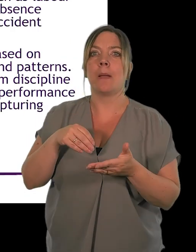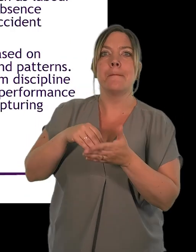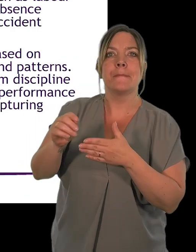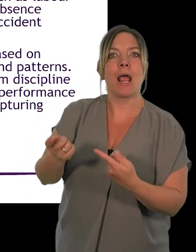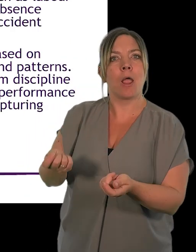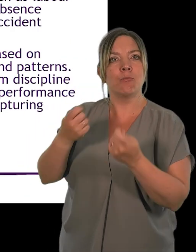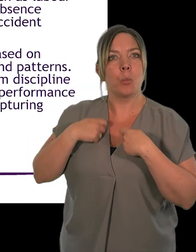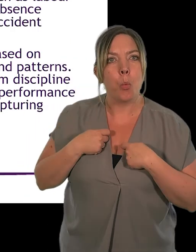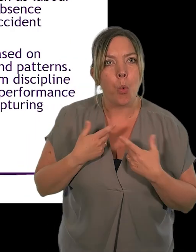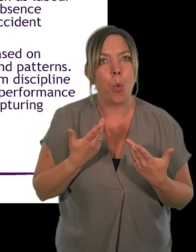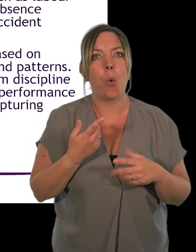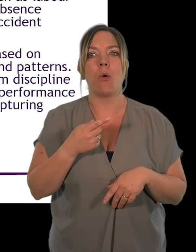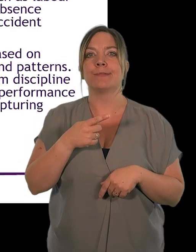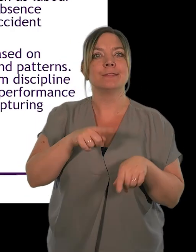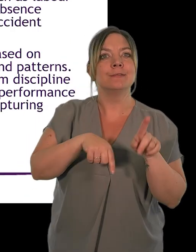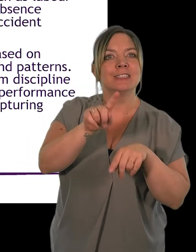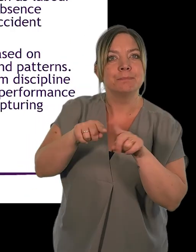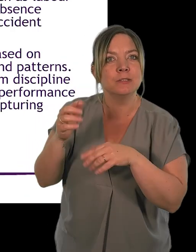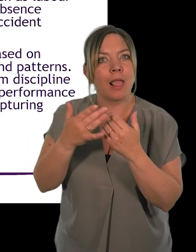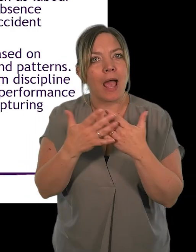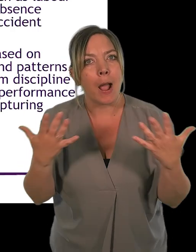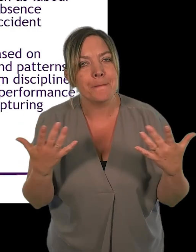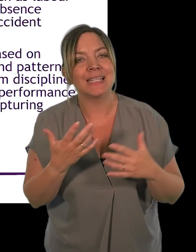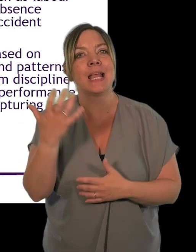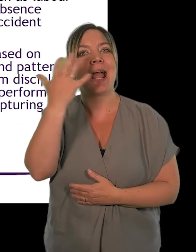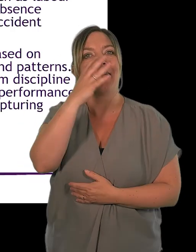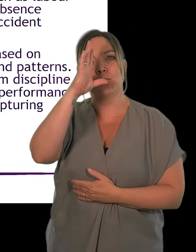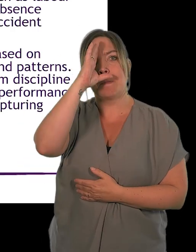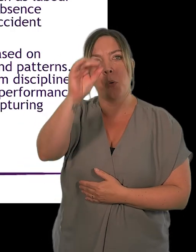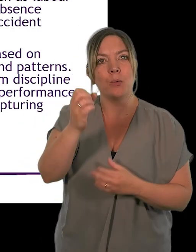dismissals, etc., and accident reporting.